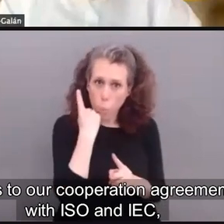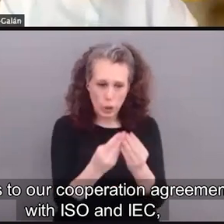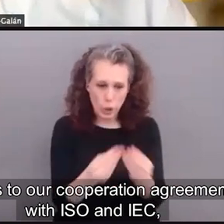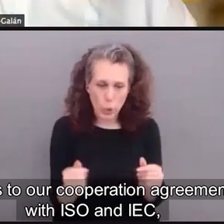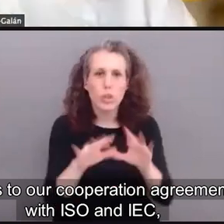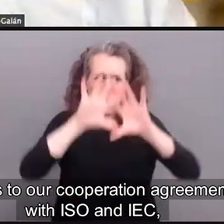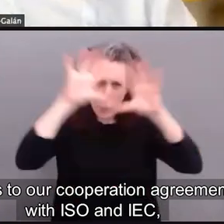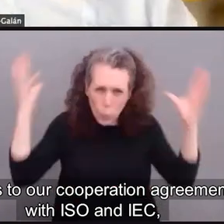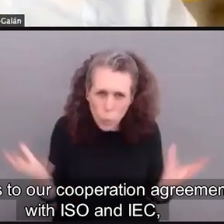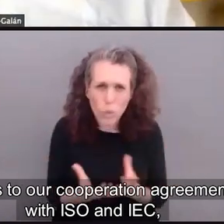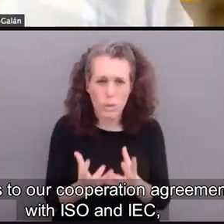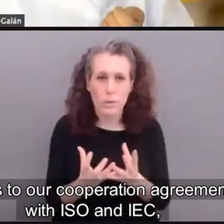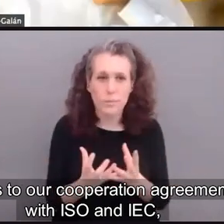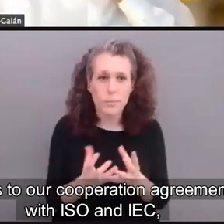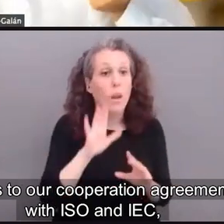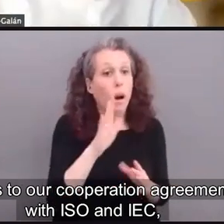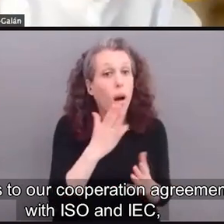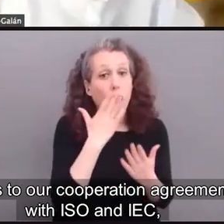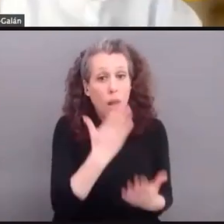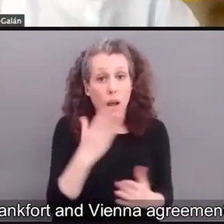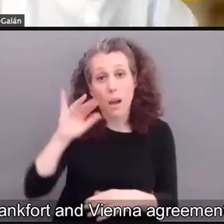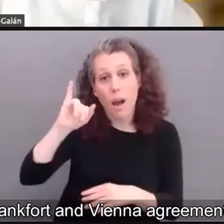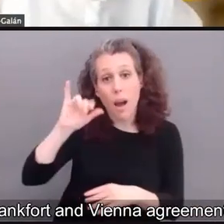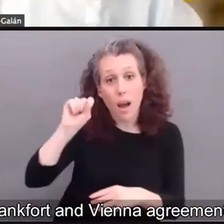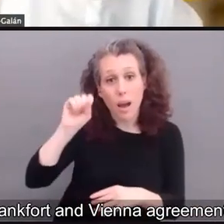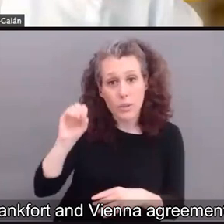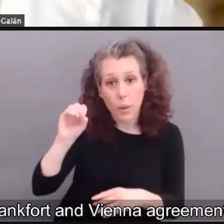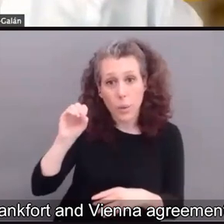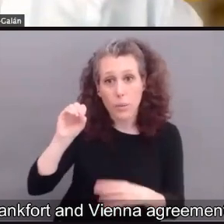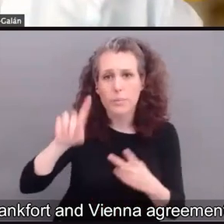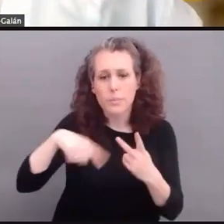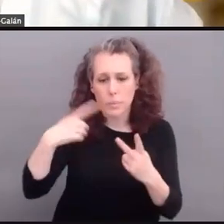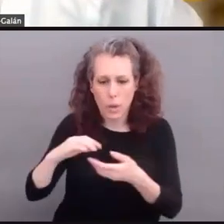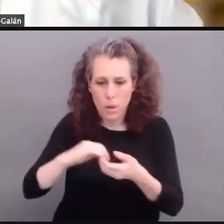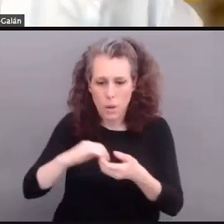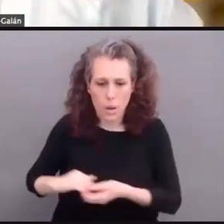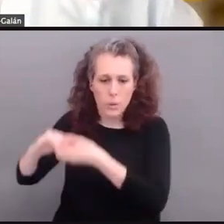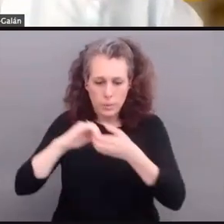our cooperation agreement with ISO and IEC, the Frankfurt and the Vienna Agreement.